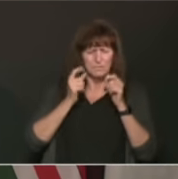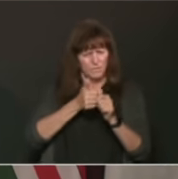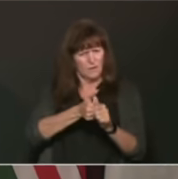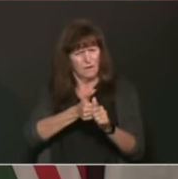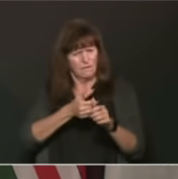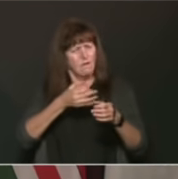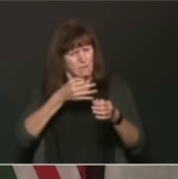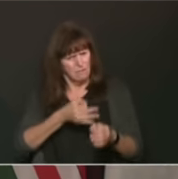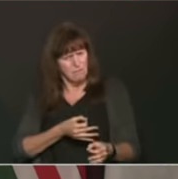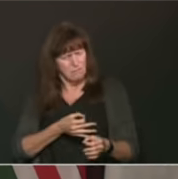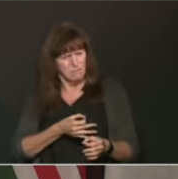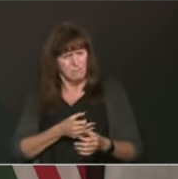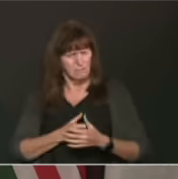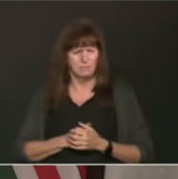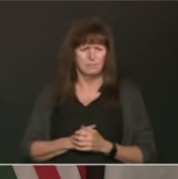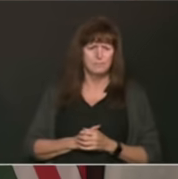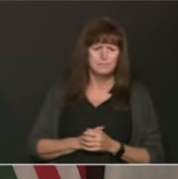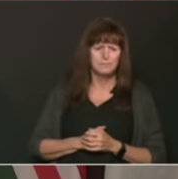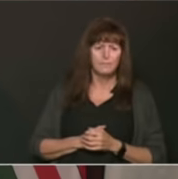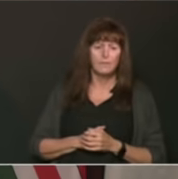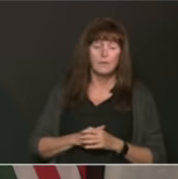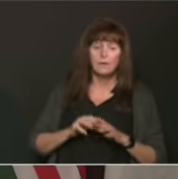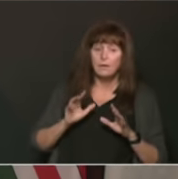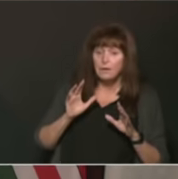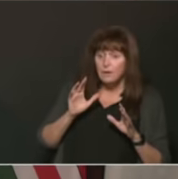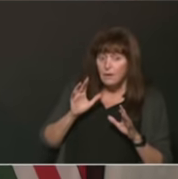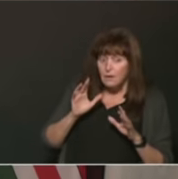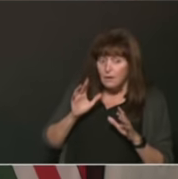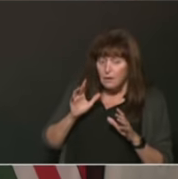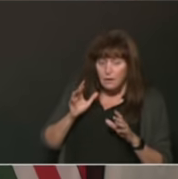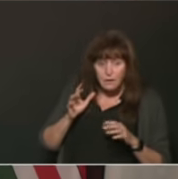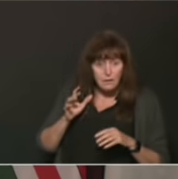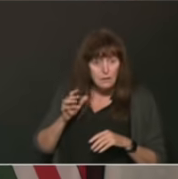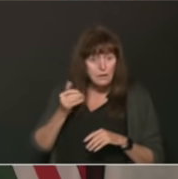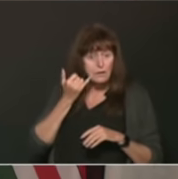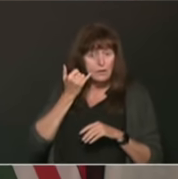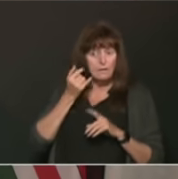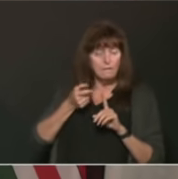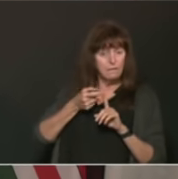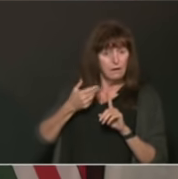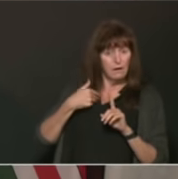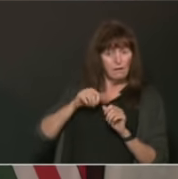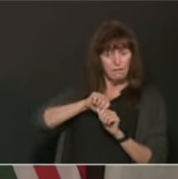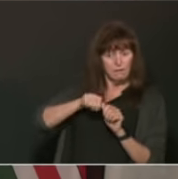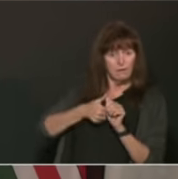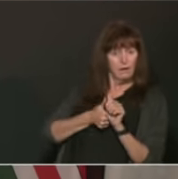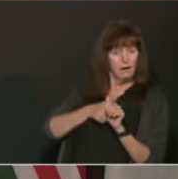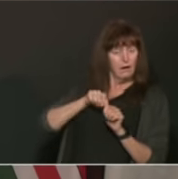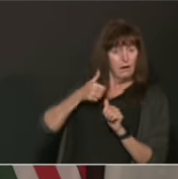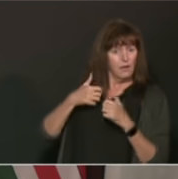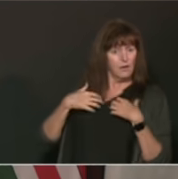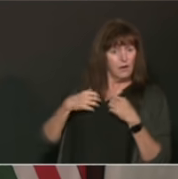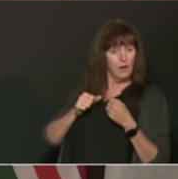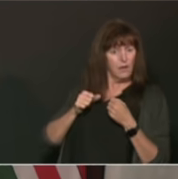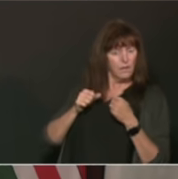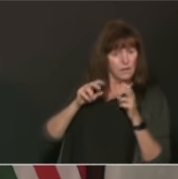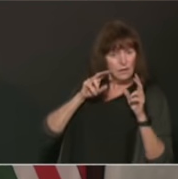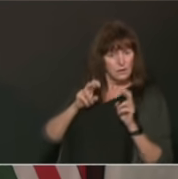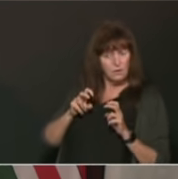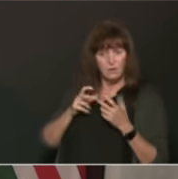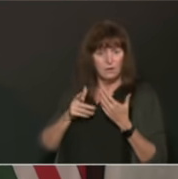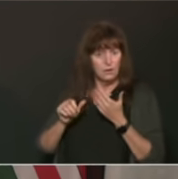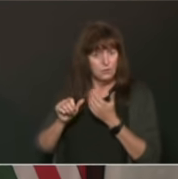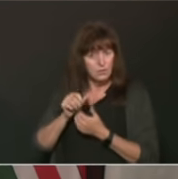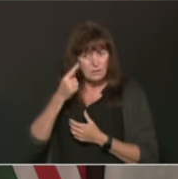especially if you or others are immune compromised or at high risk of severe disease or exposure to